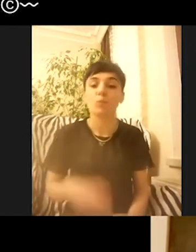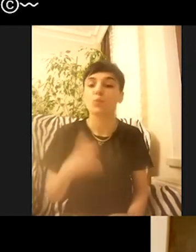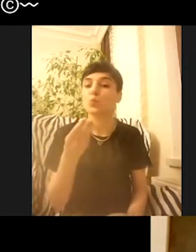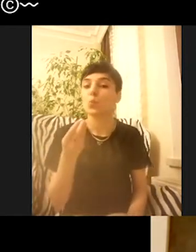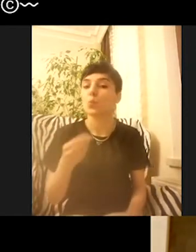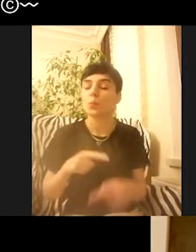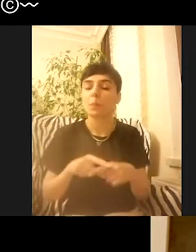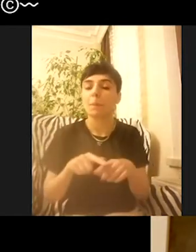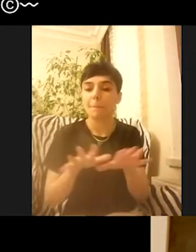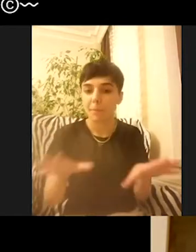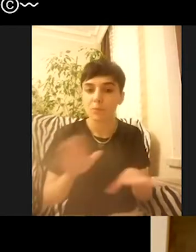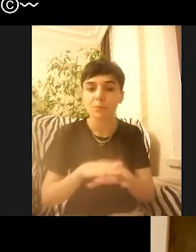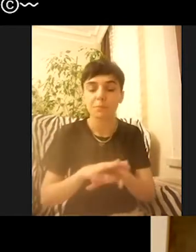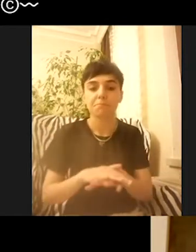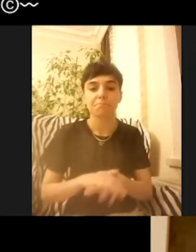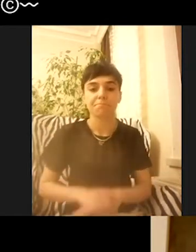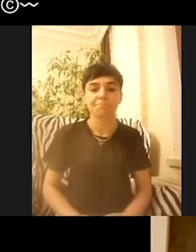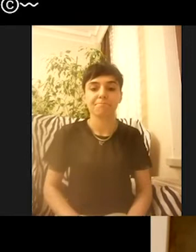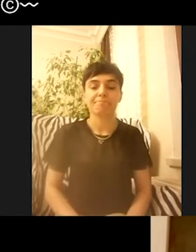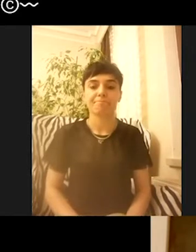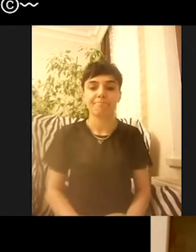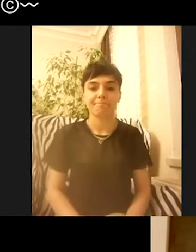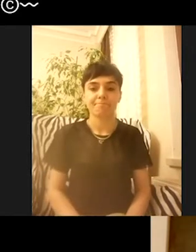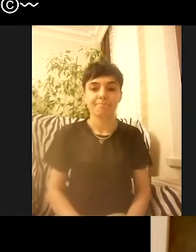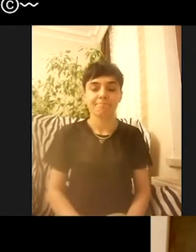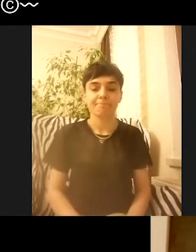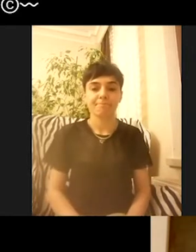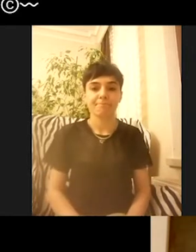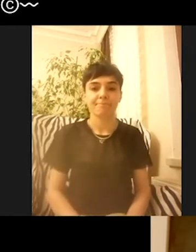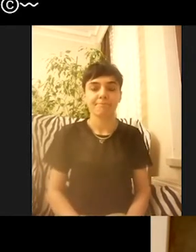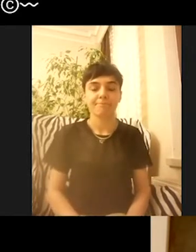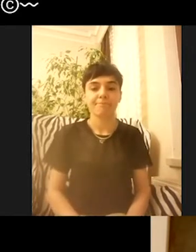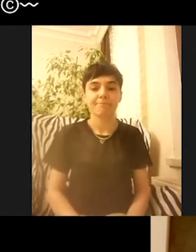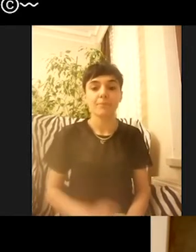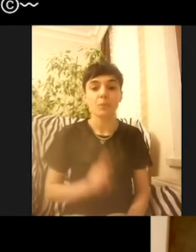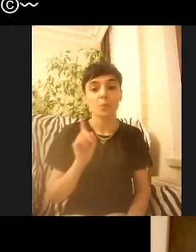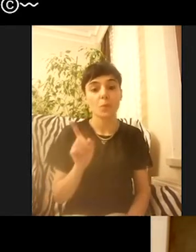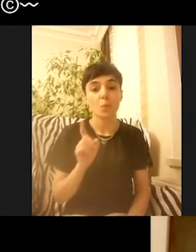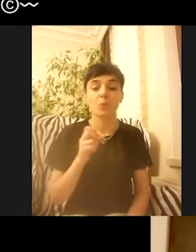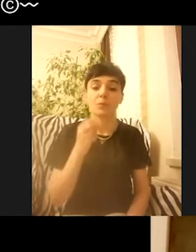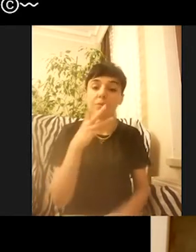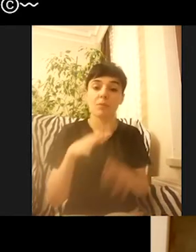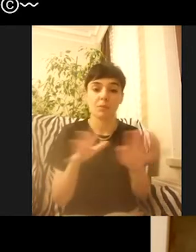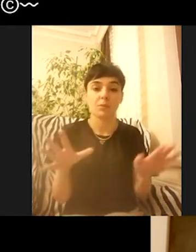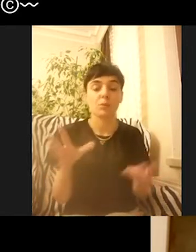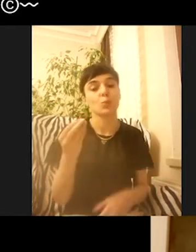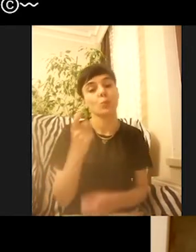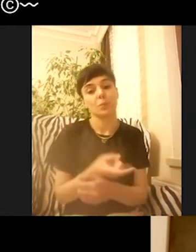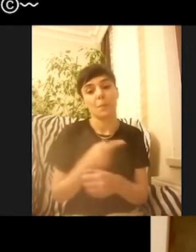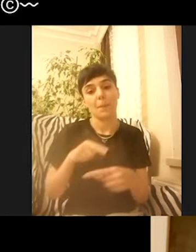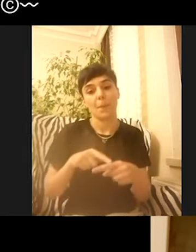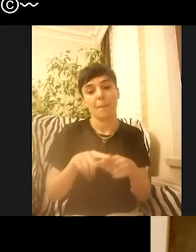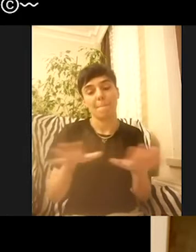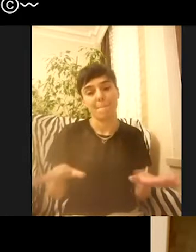shared a lot of content through this pandemic online on Instagram, doing like makeup home, doing my own dress ups, stuff like that. And Went